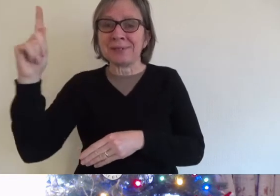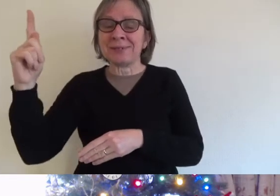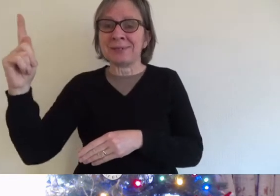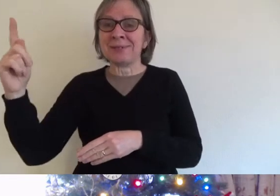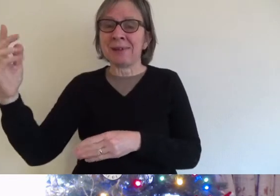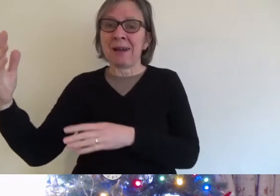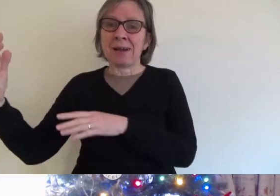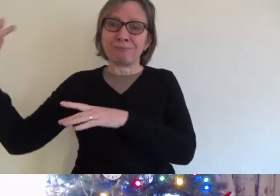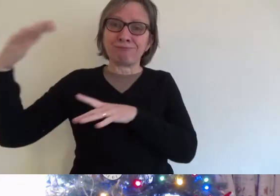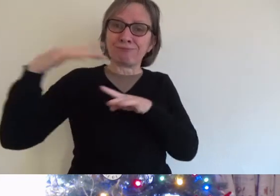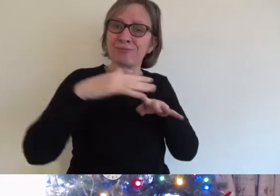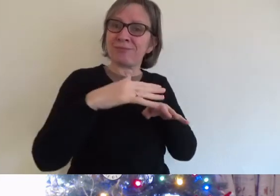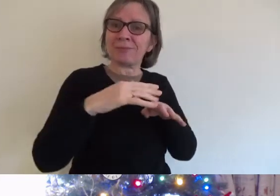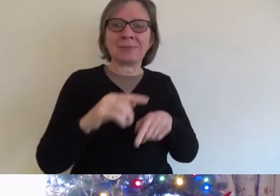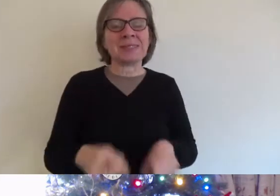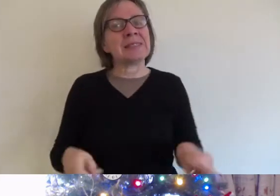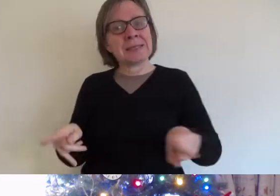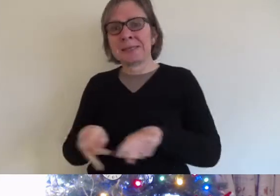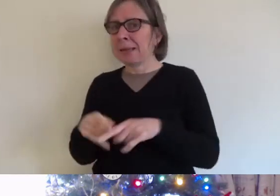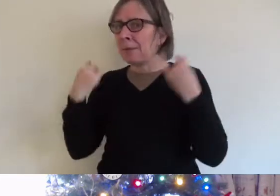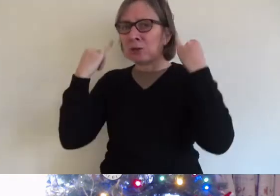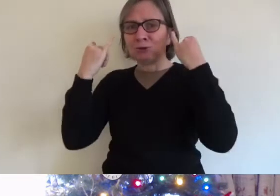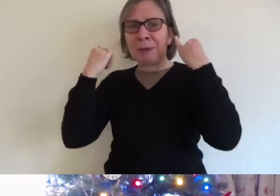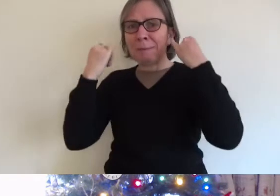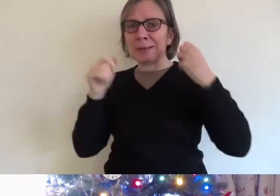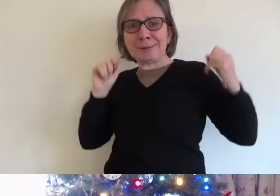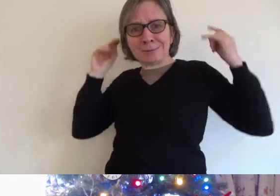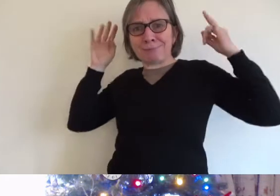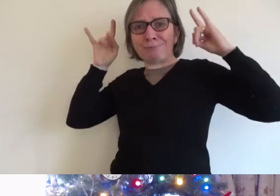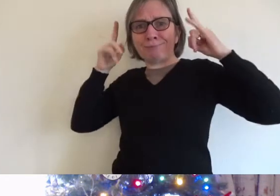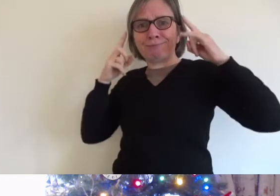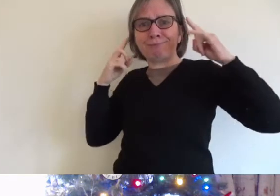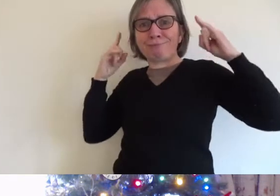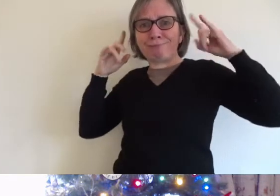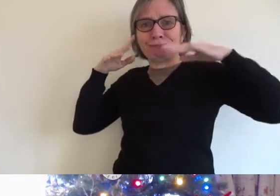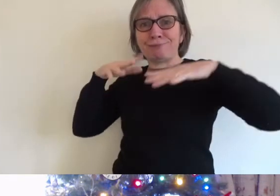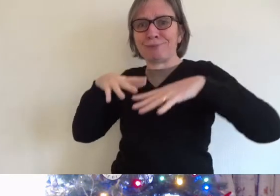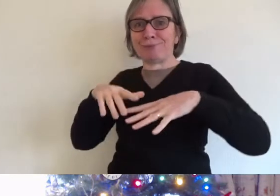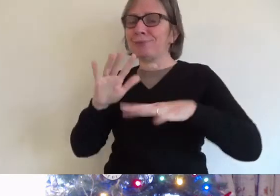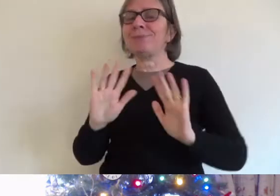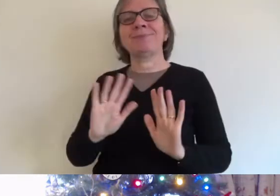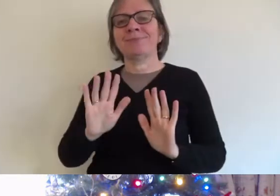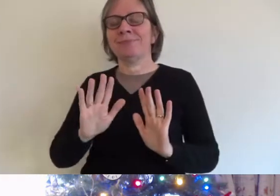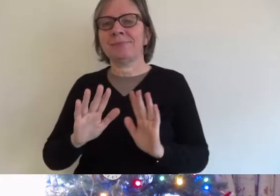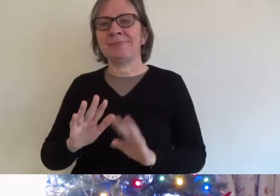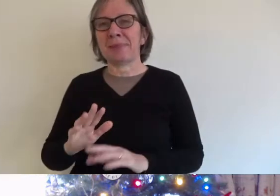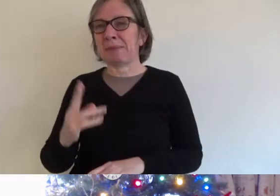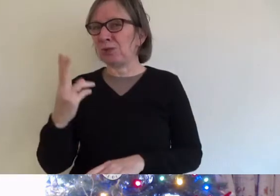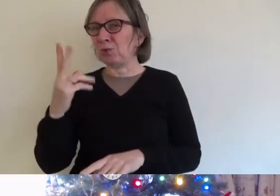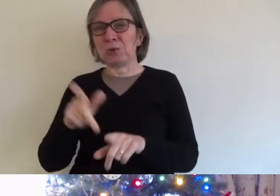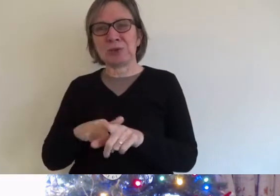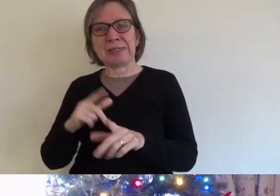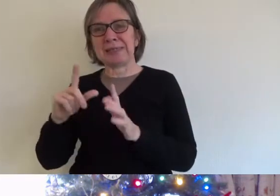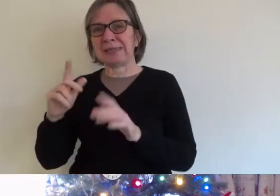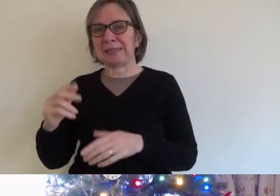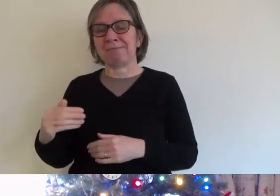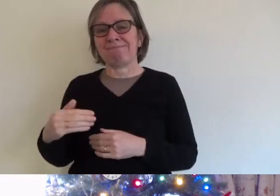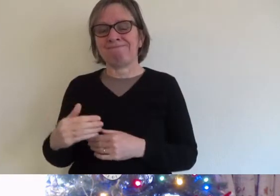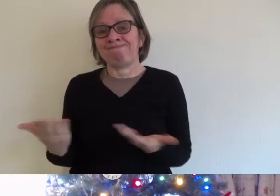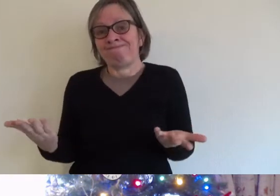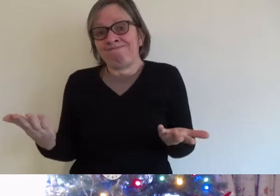at the same time as the shepherds, which is the sort of traditional nativity scene that we often see. It could have been anything up to 2 years